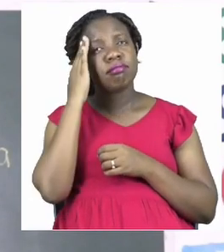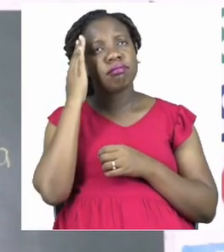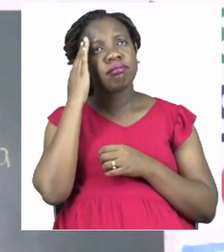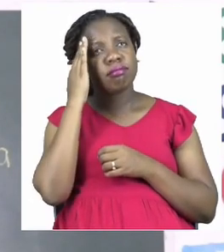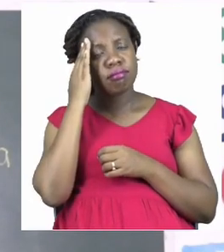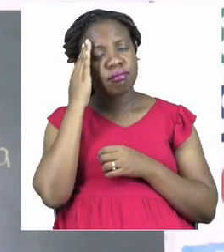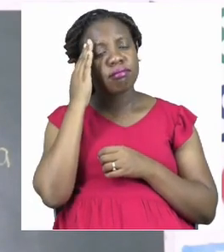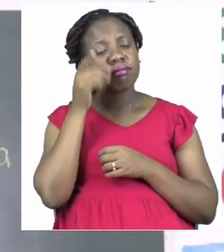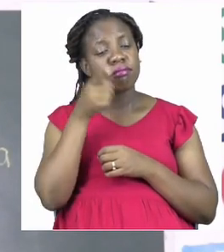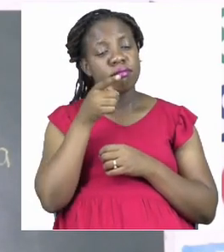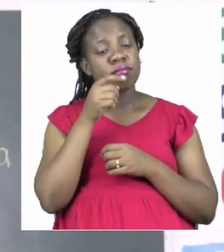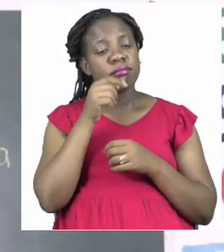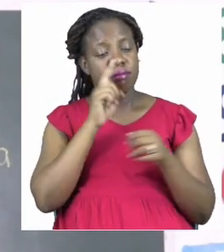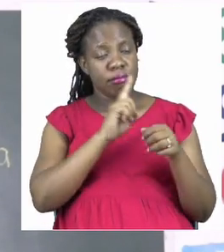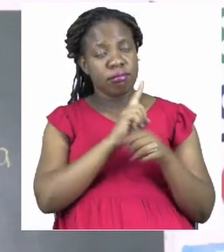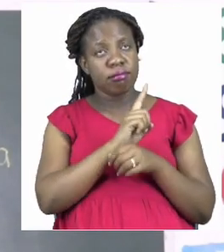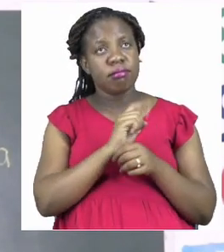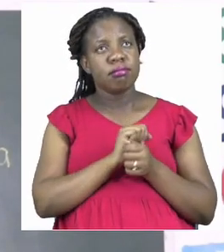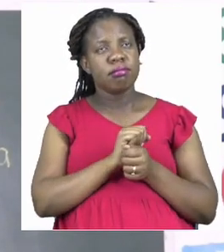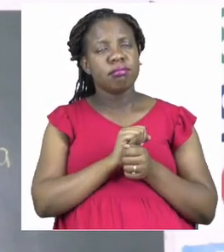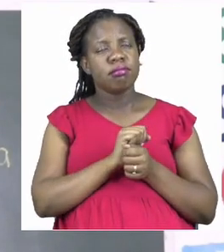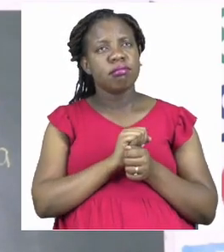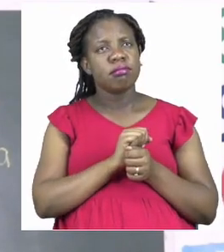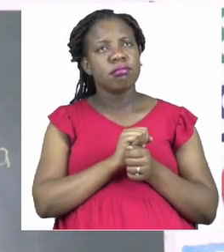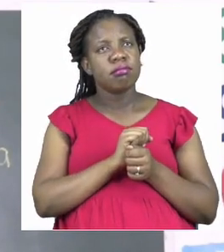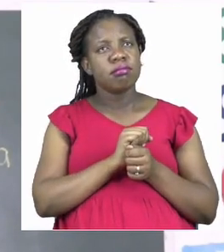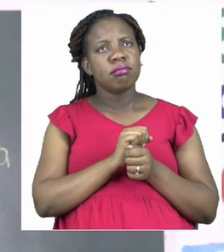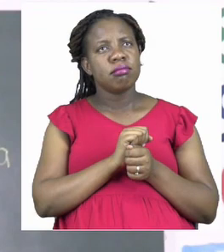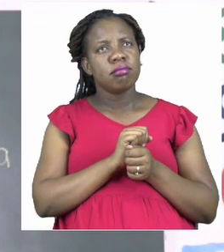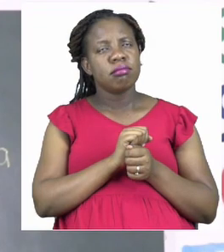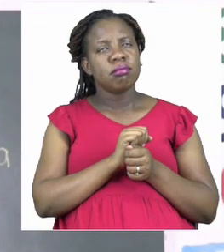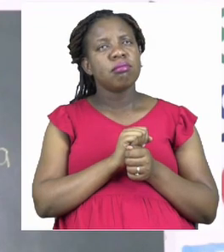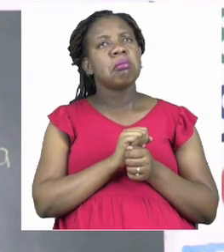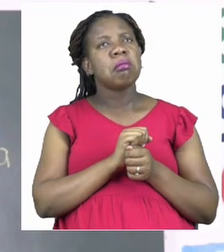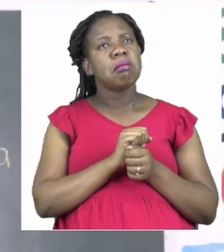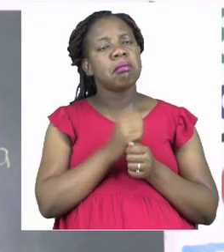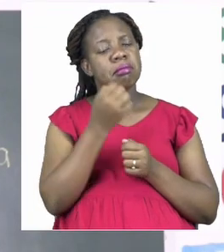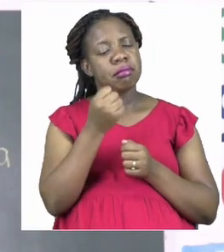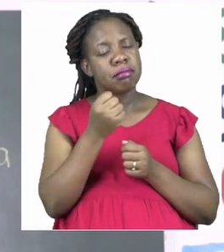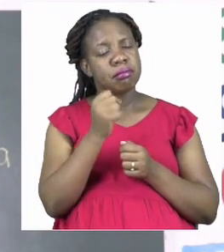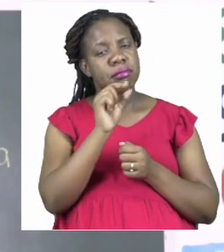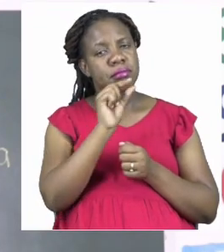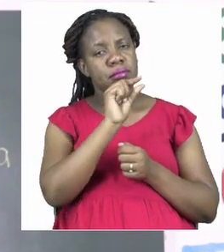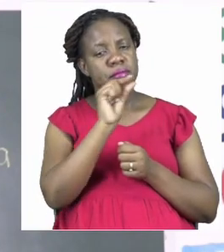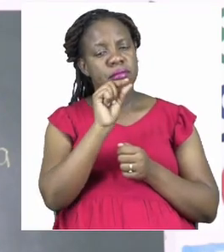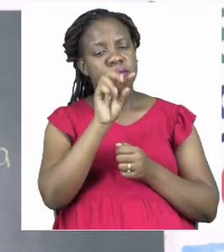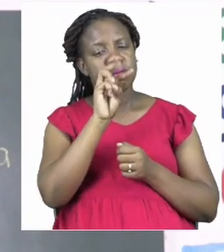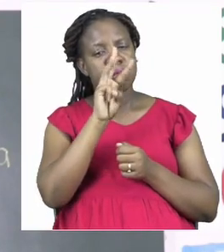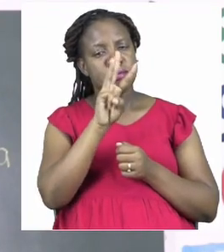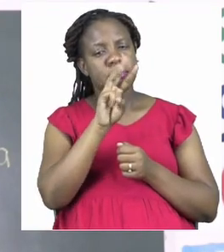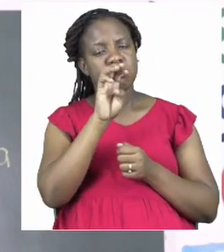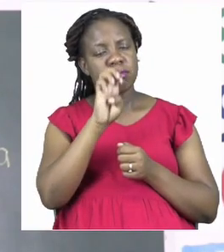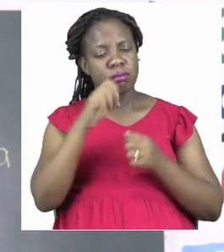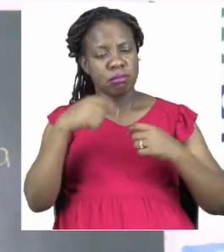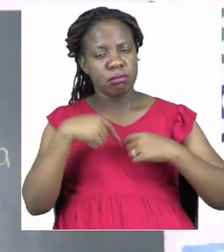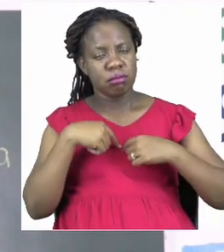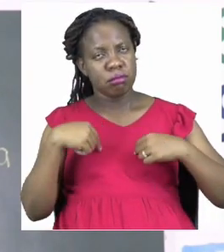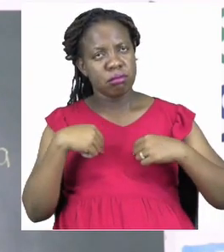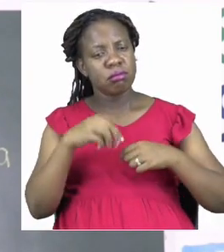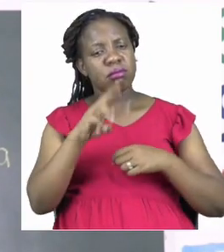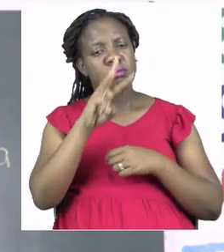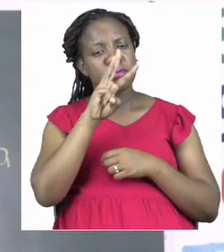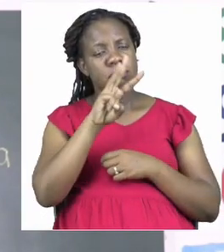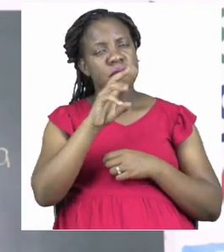the word we, and the word we has a capital letter W. So now we